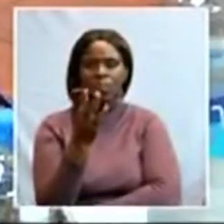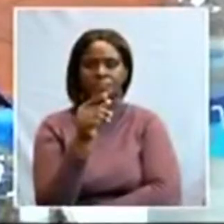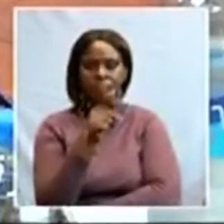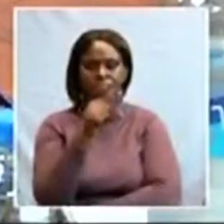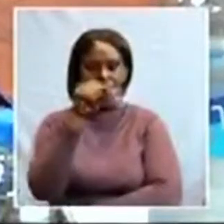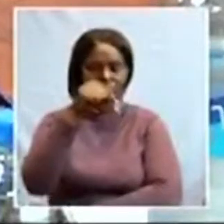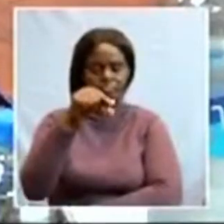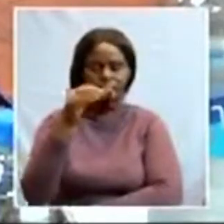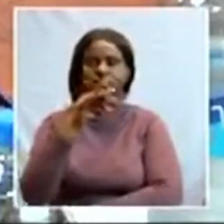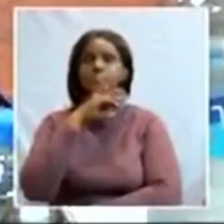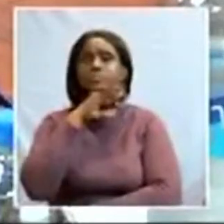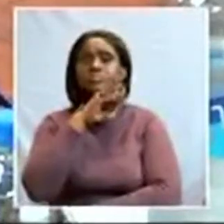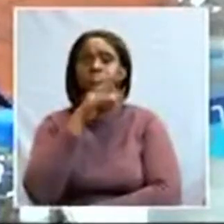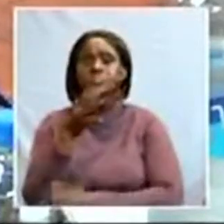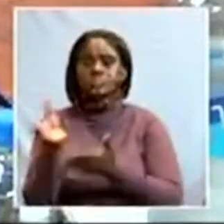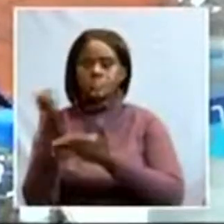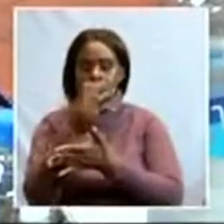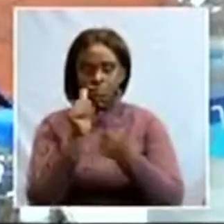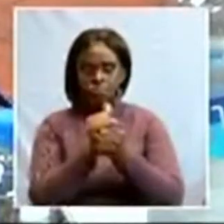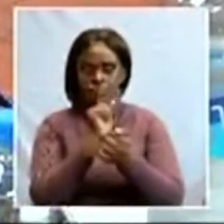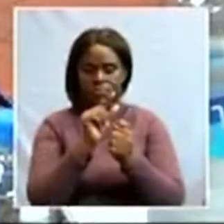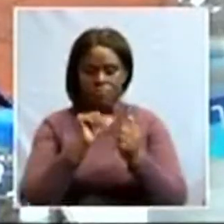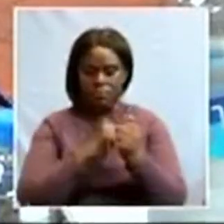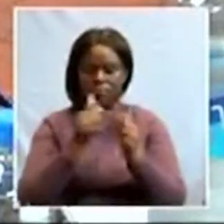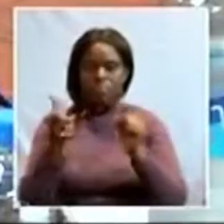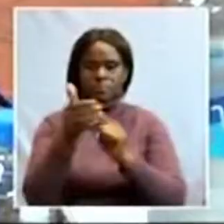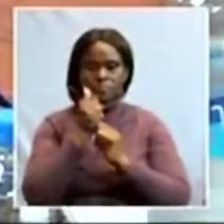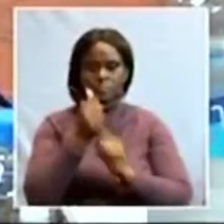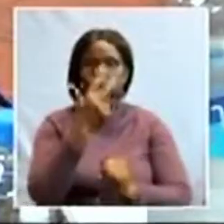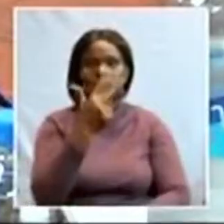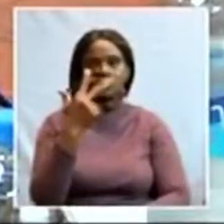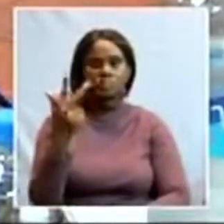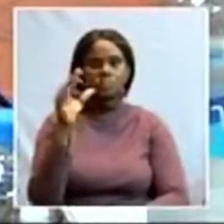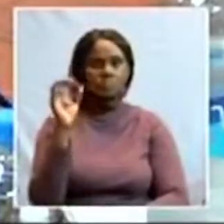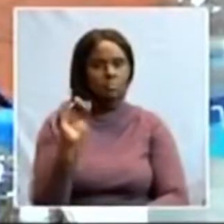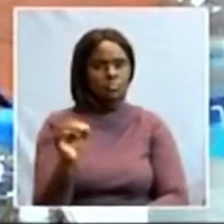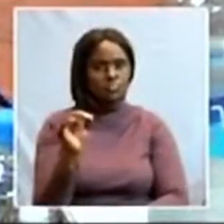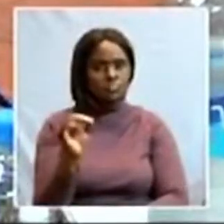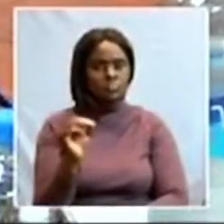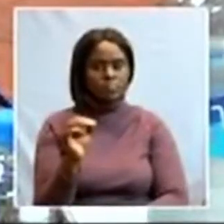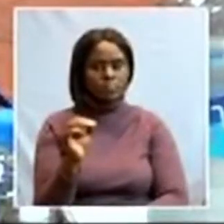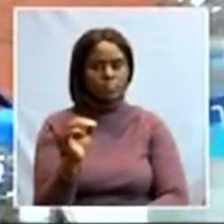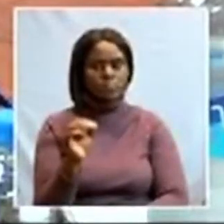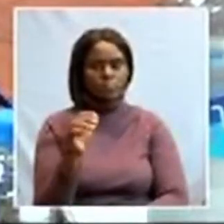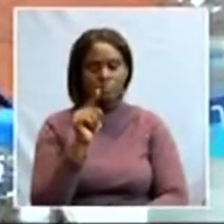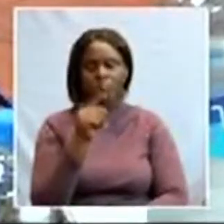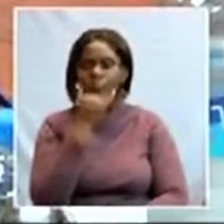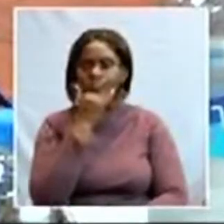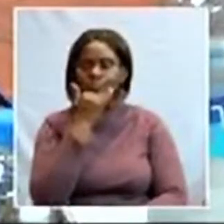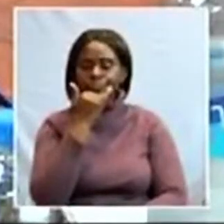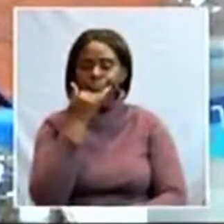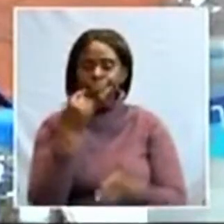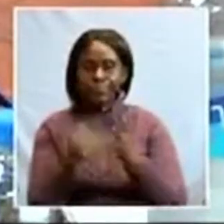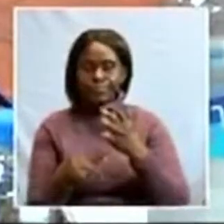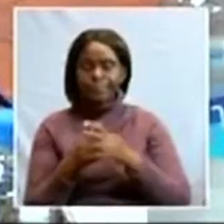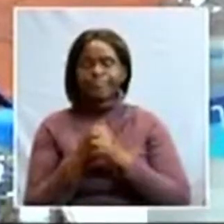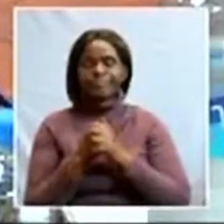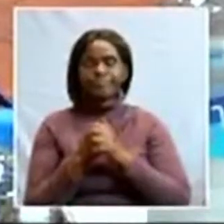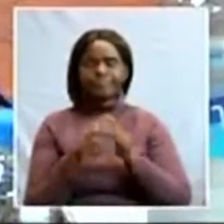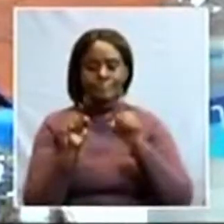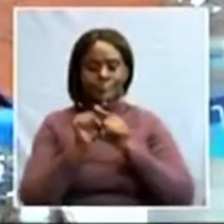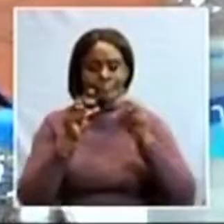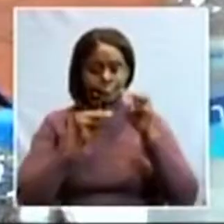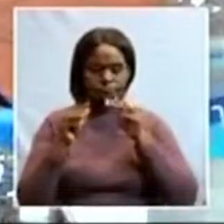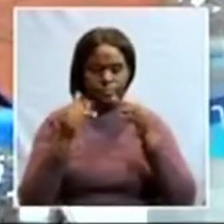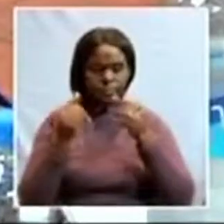Quantity of waste corrected: on this one we achieved 33%. Cause of query: